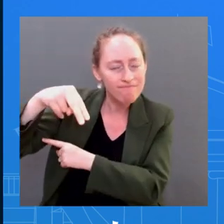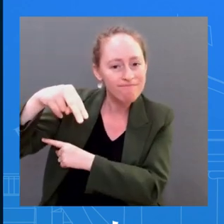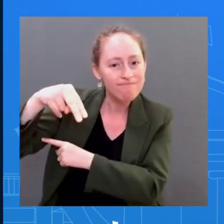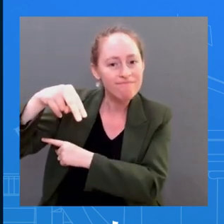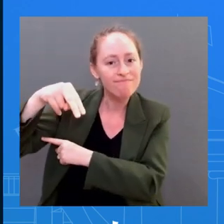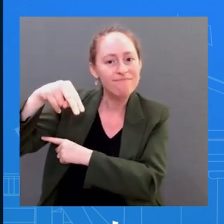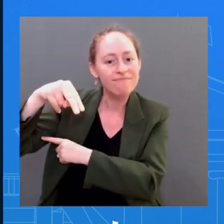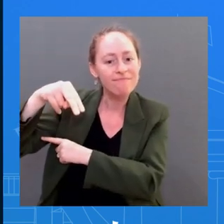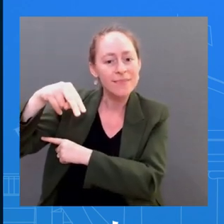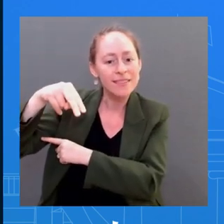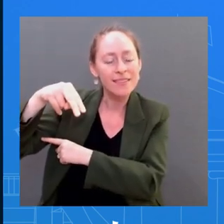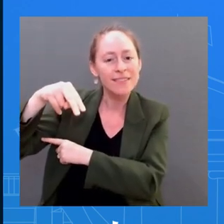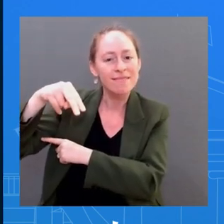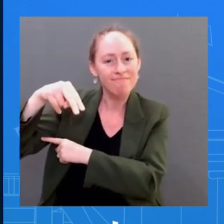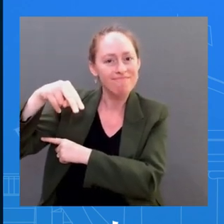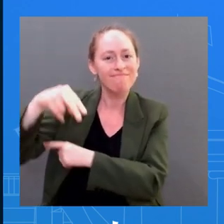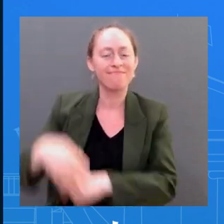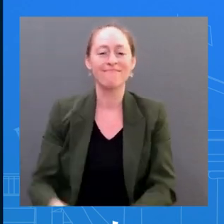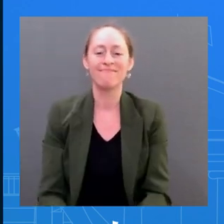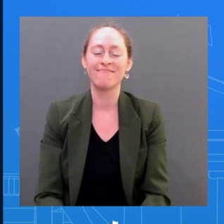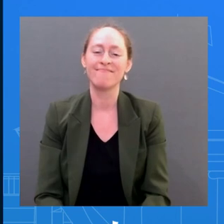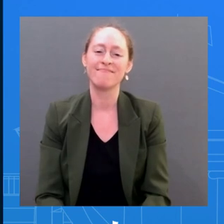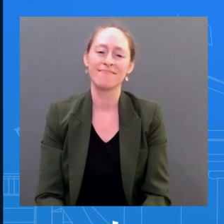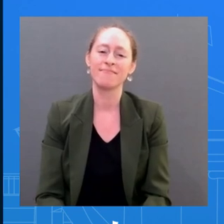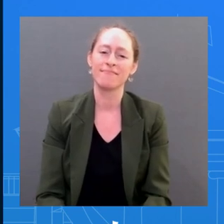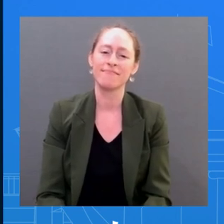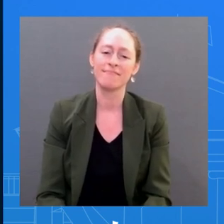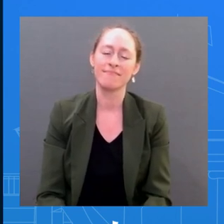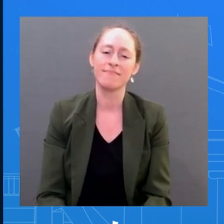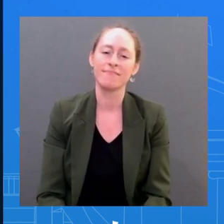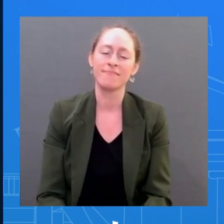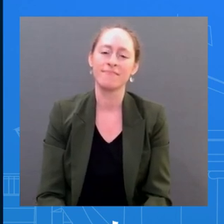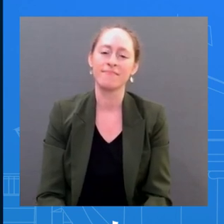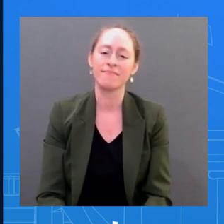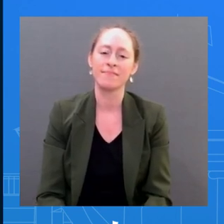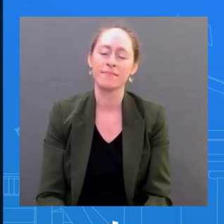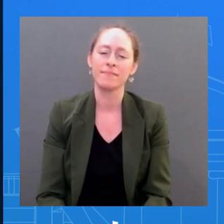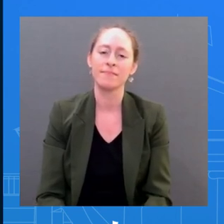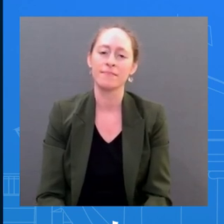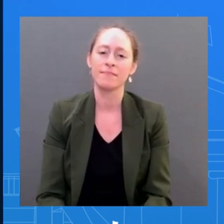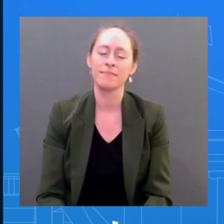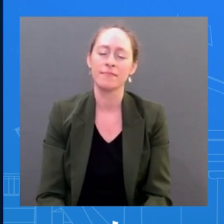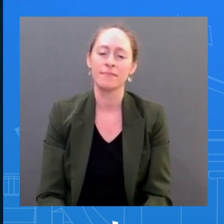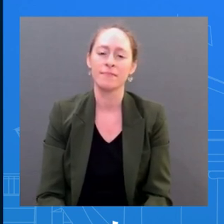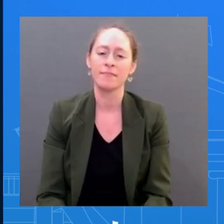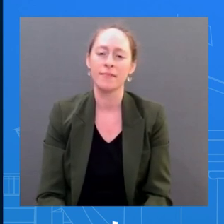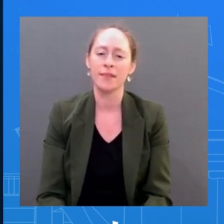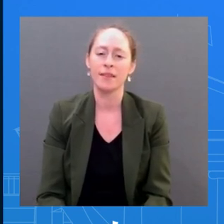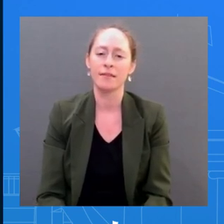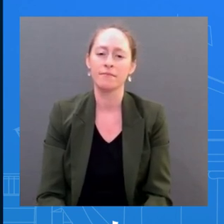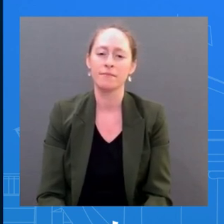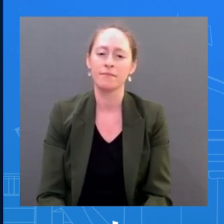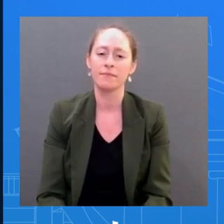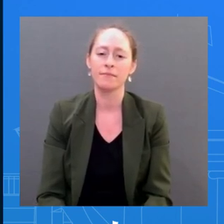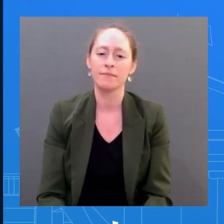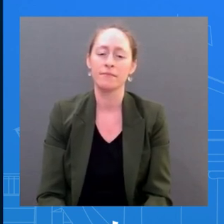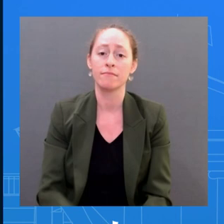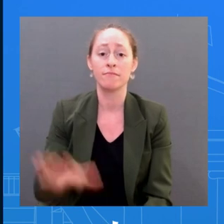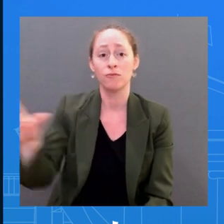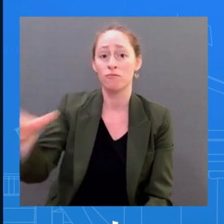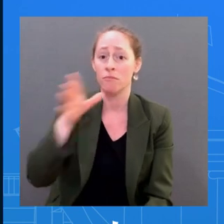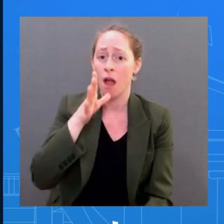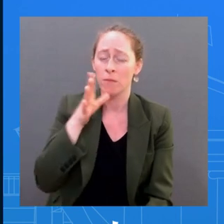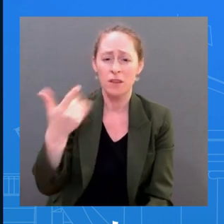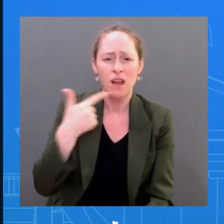Her mother said of this drawing, she said, you know, we never really talked to her about heaven before, but somehow she knew.